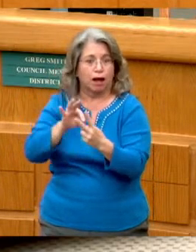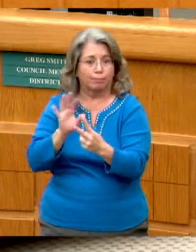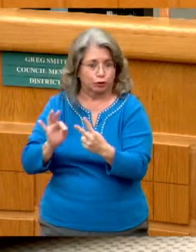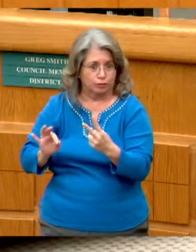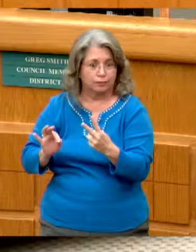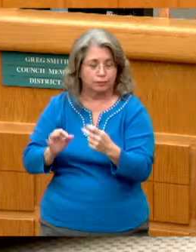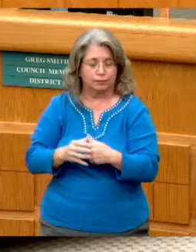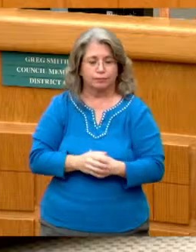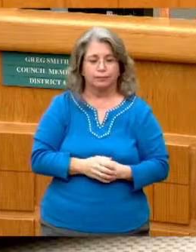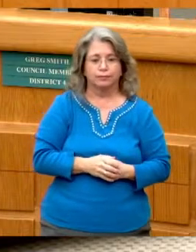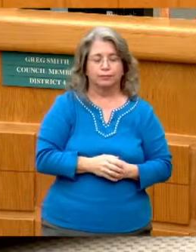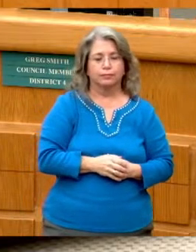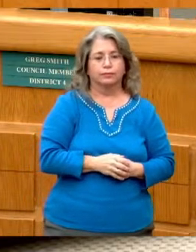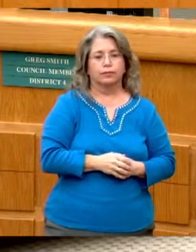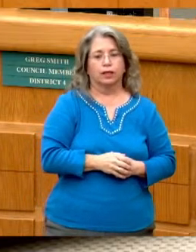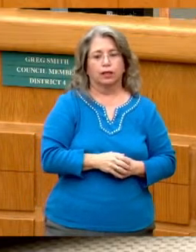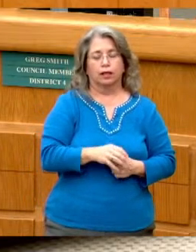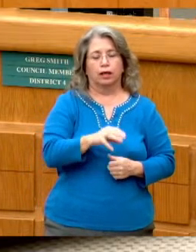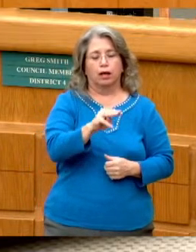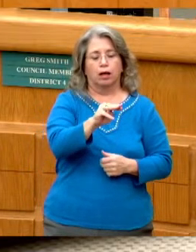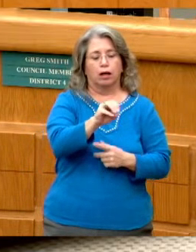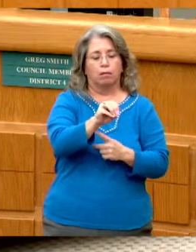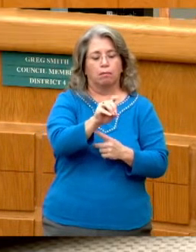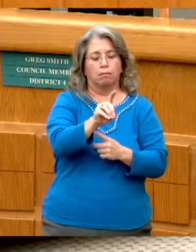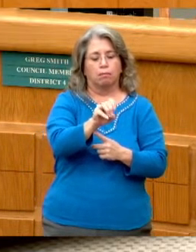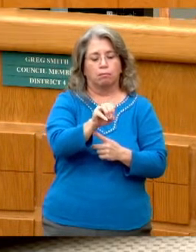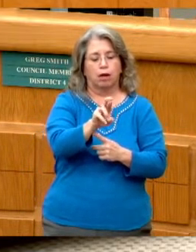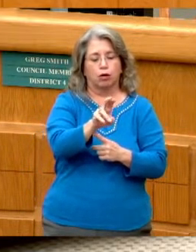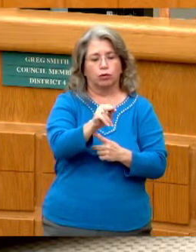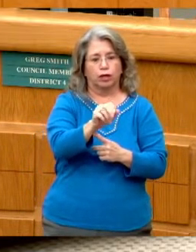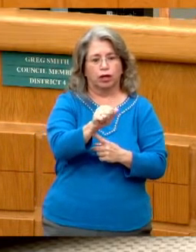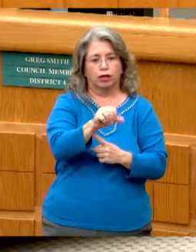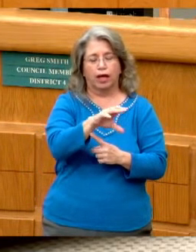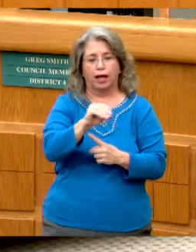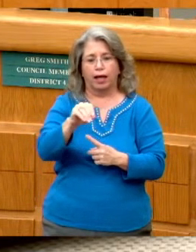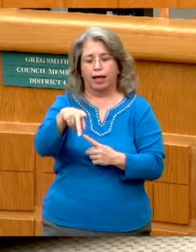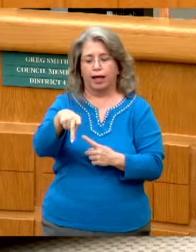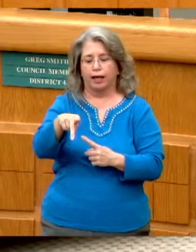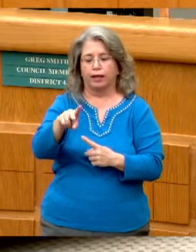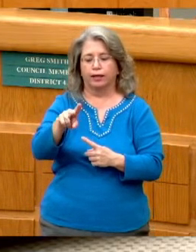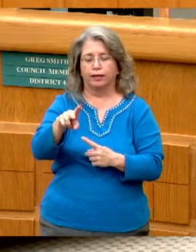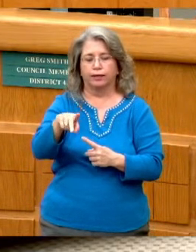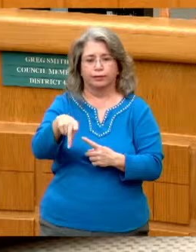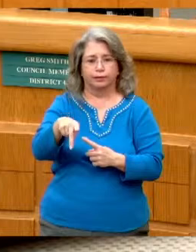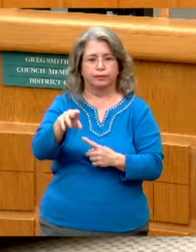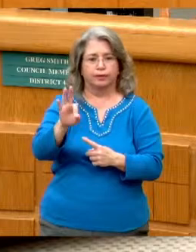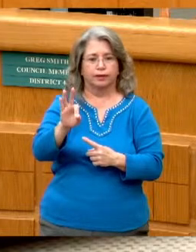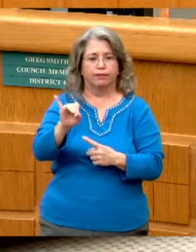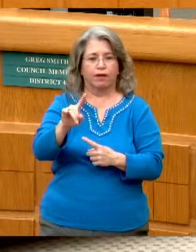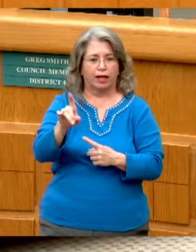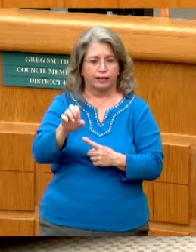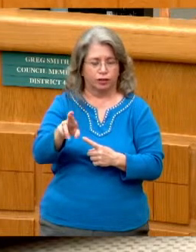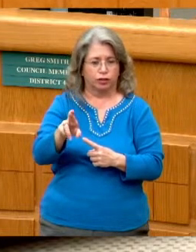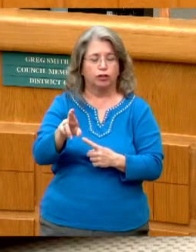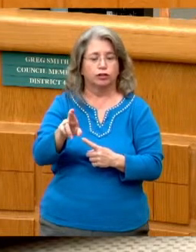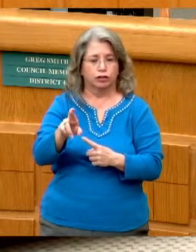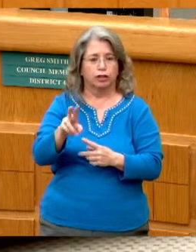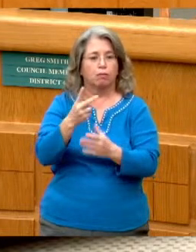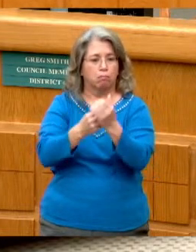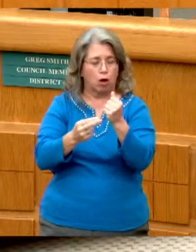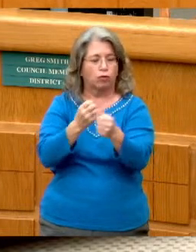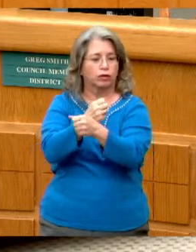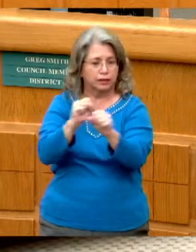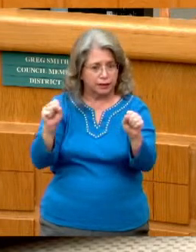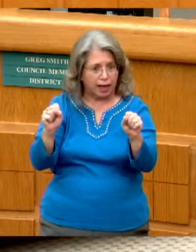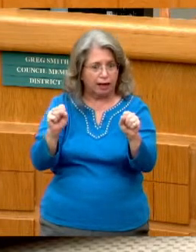Moderna and Pfizer vaccines both are equally safe and close to being 95% effective. So I encourage everyone to